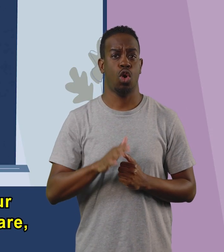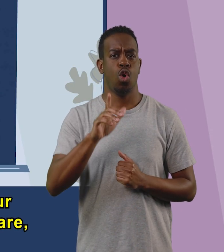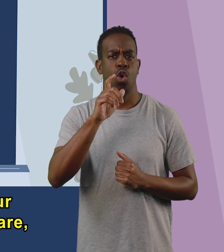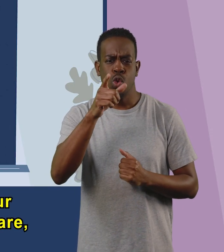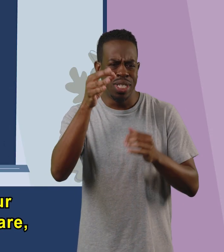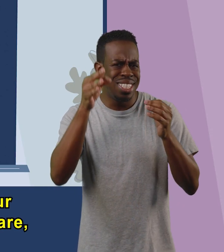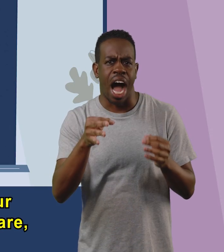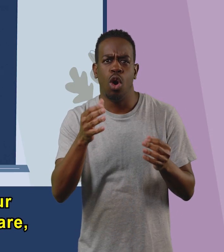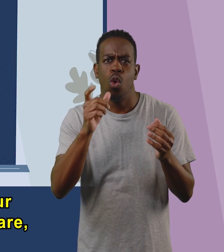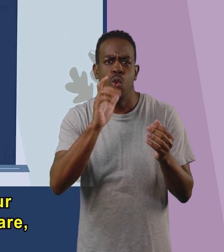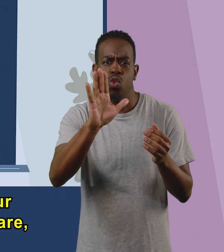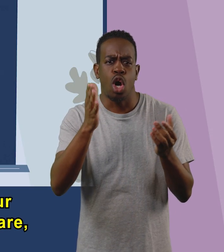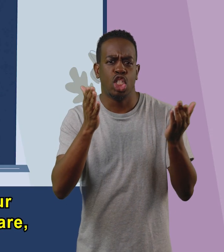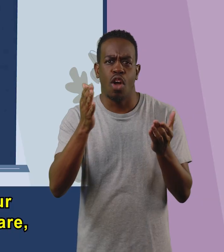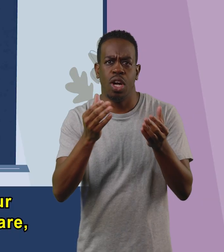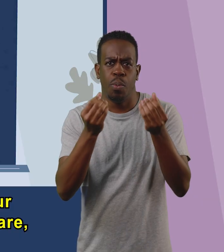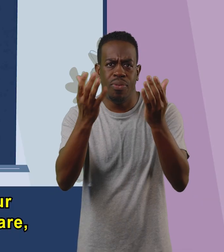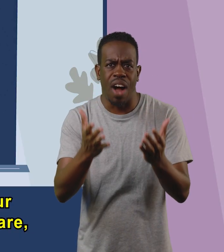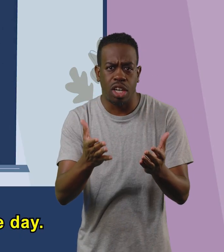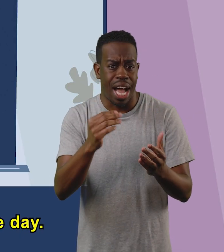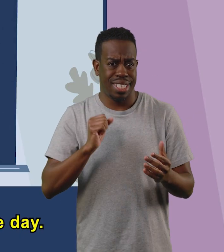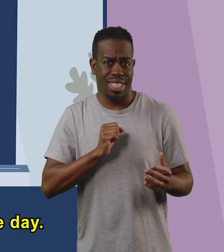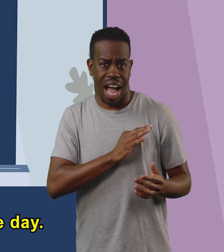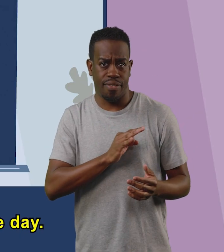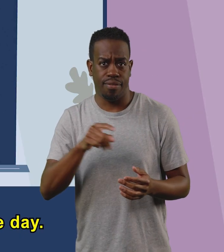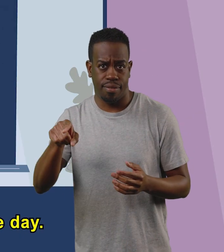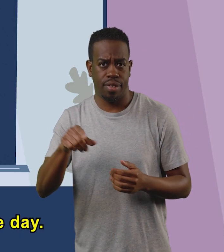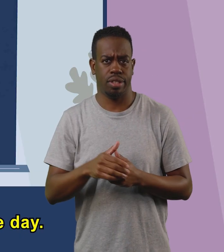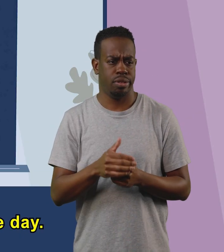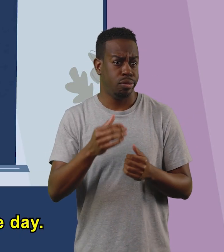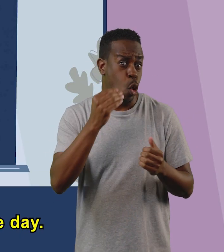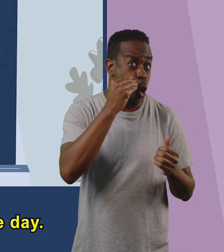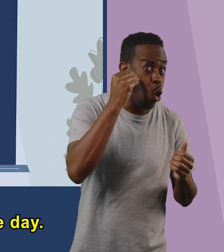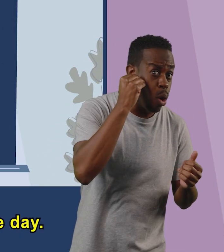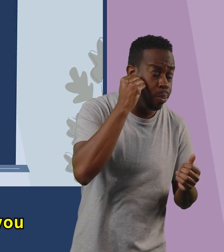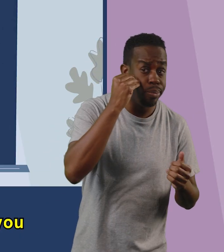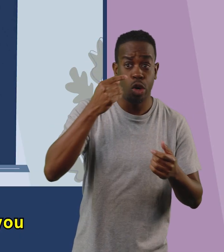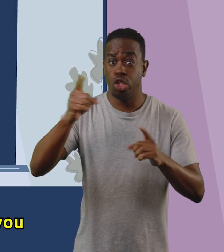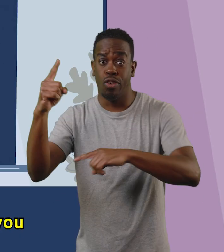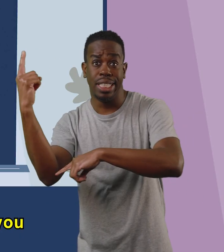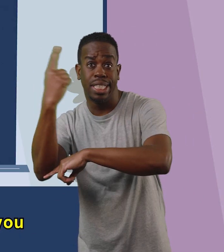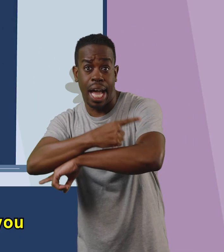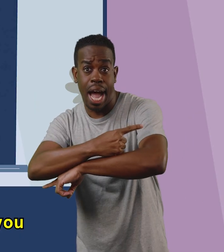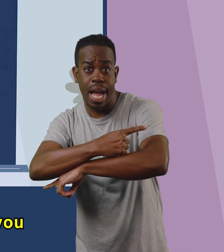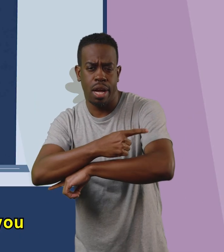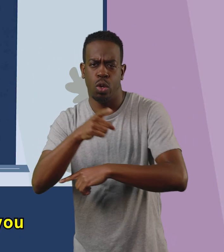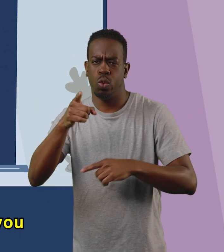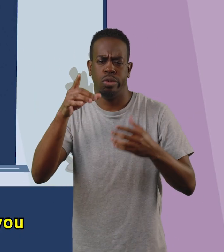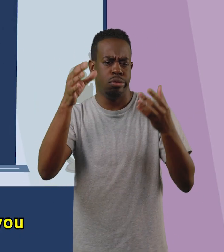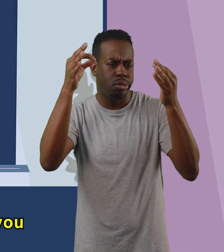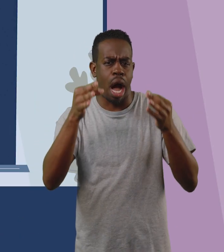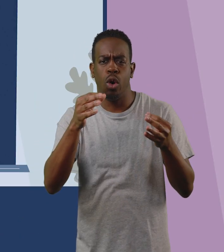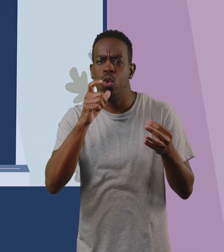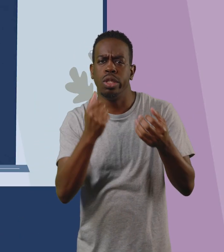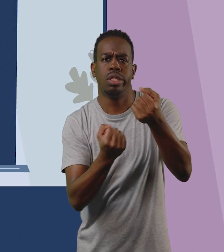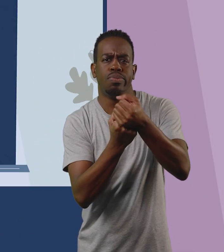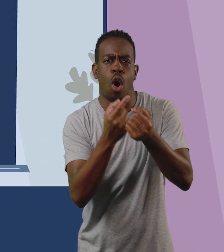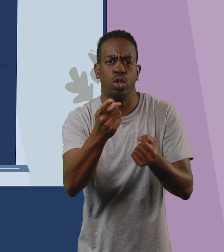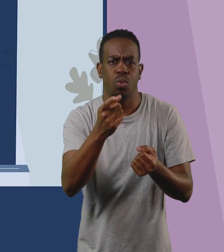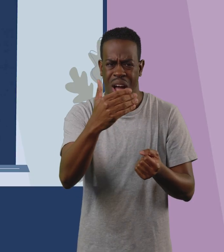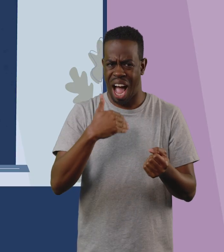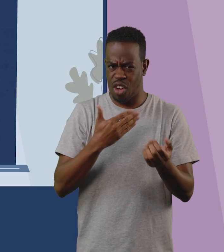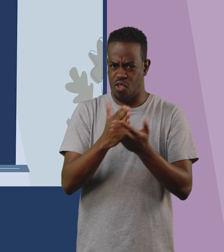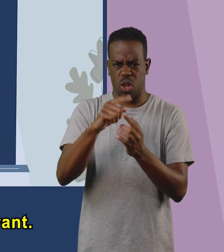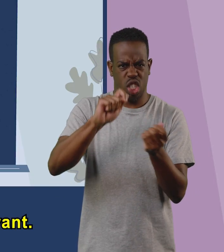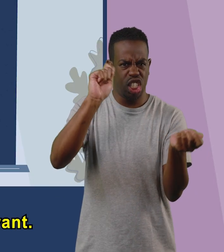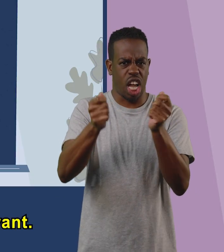to decide who your service providers and staff are. Whether at home or during the day, you choose who supports you. And you